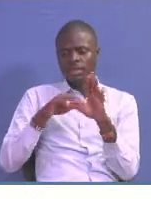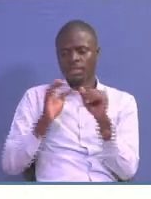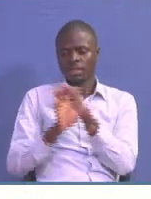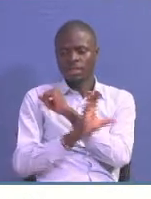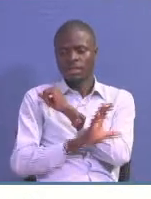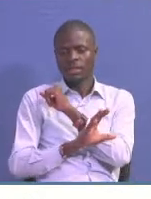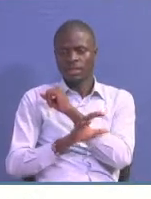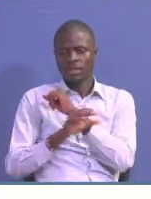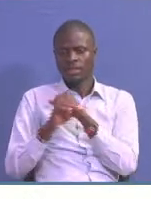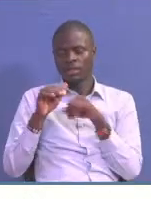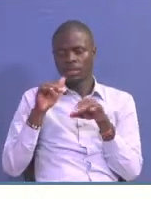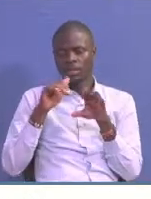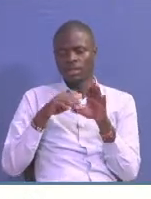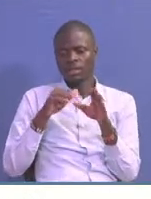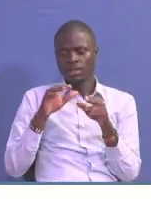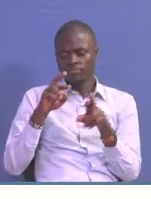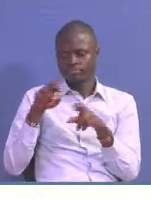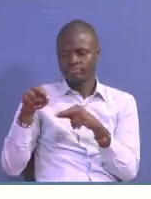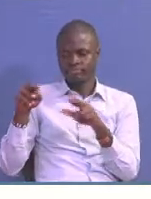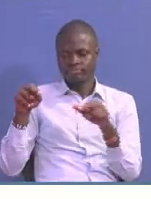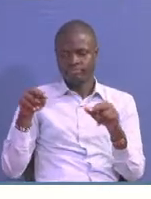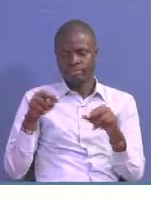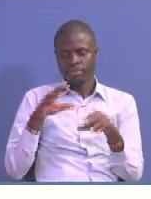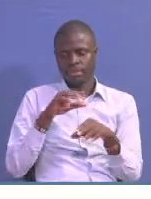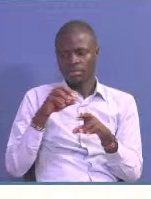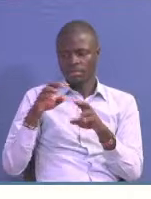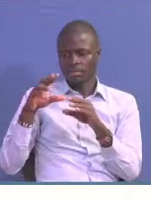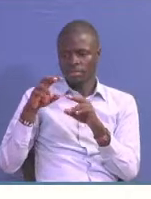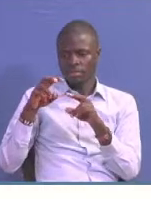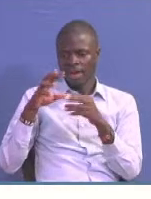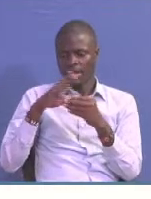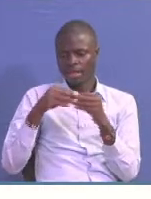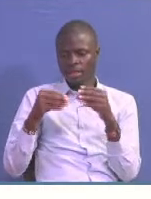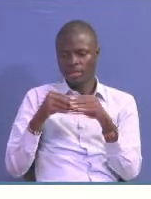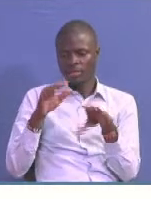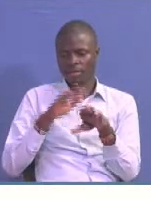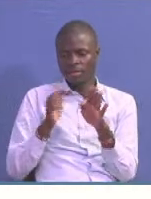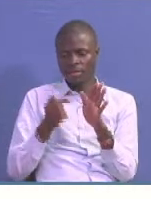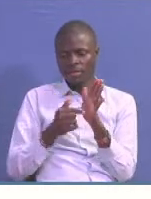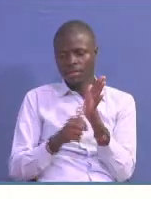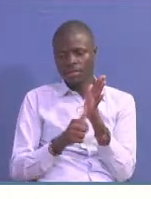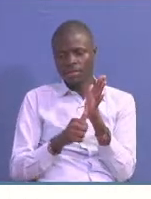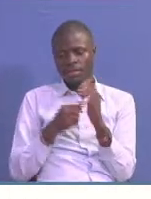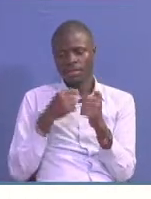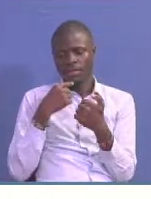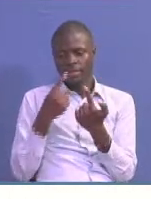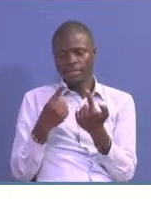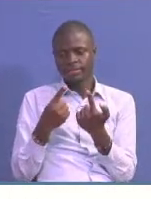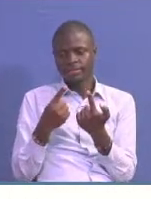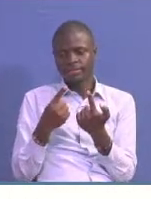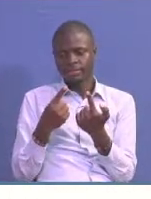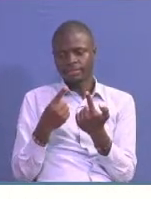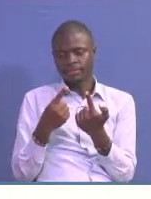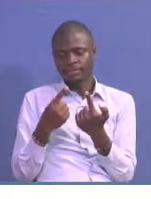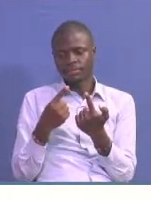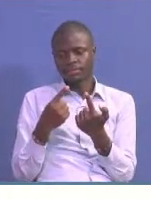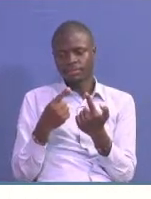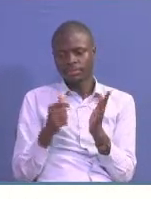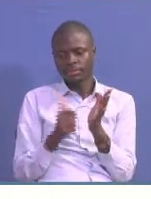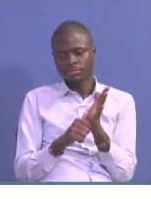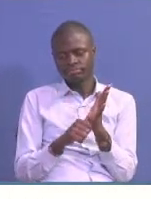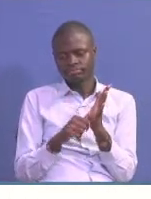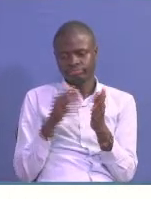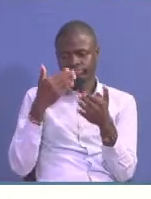country on the aspect of research and innovation. And on this matter, Ambassador Dr. Francis Muthaura has also